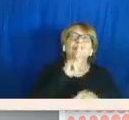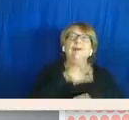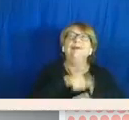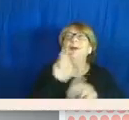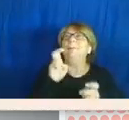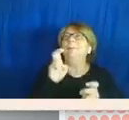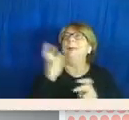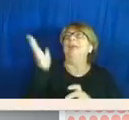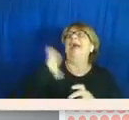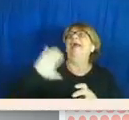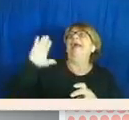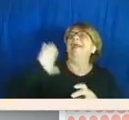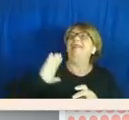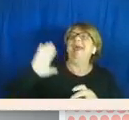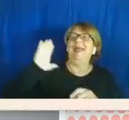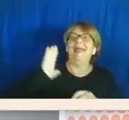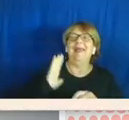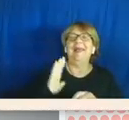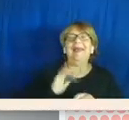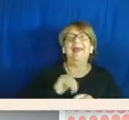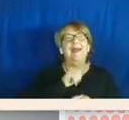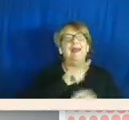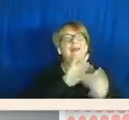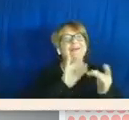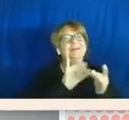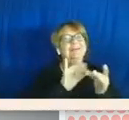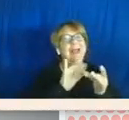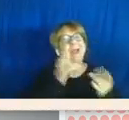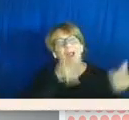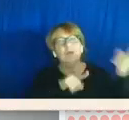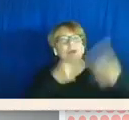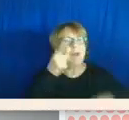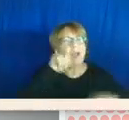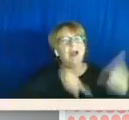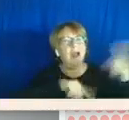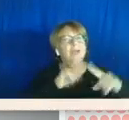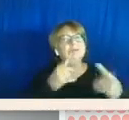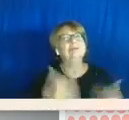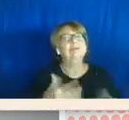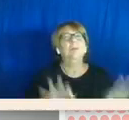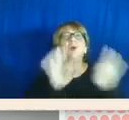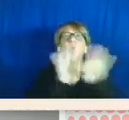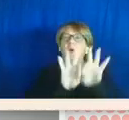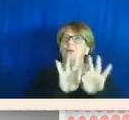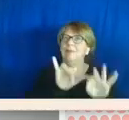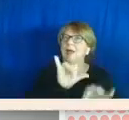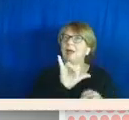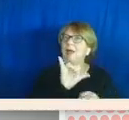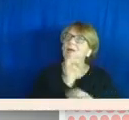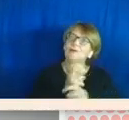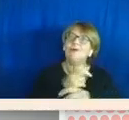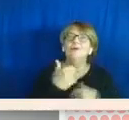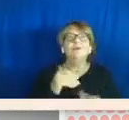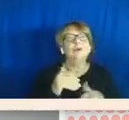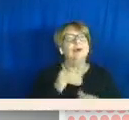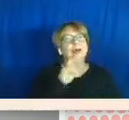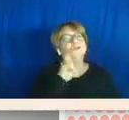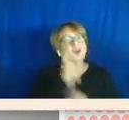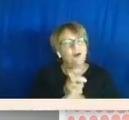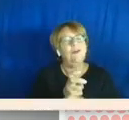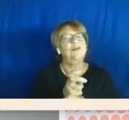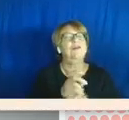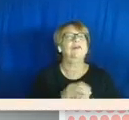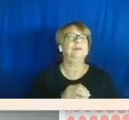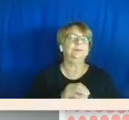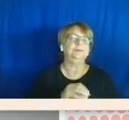And, you know, you talked a lot about compromise, how important that is. And, you know, that's hard. I mean, that's really hard. And